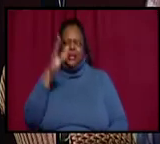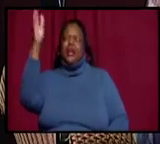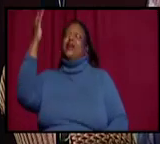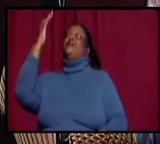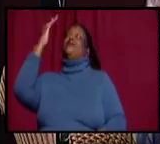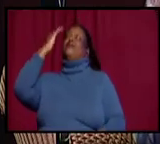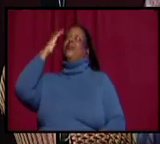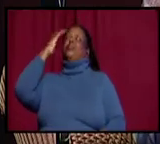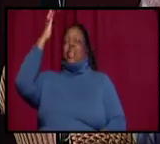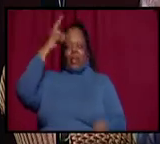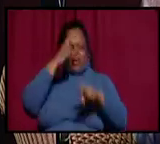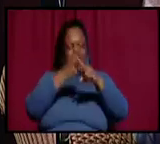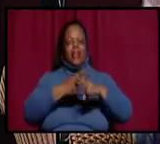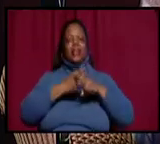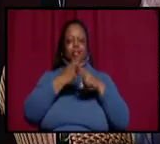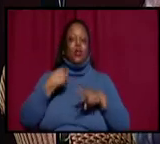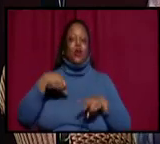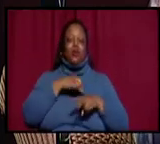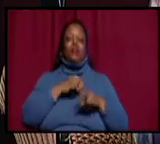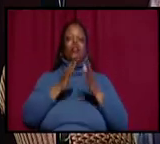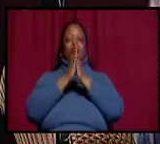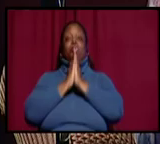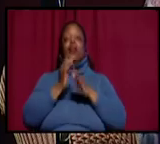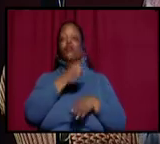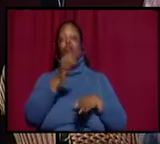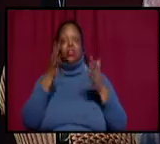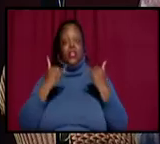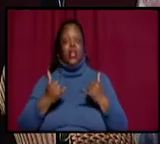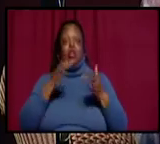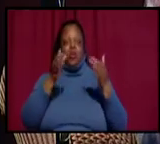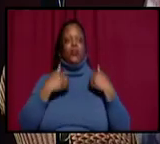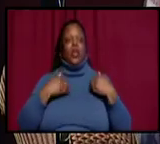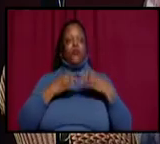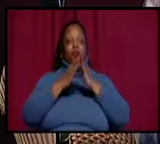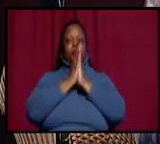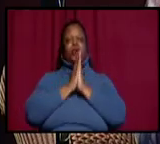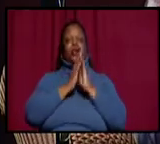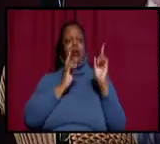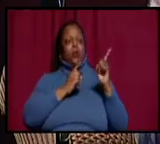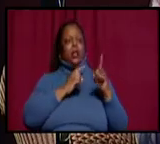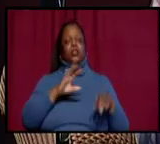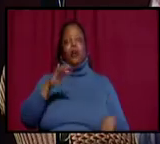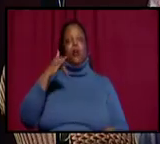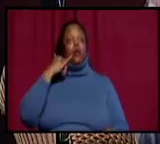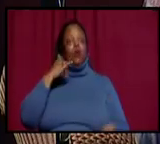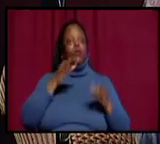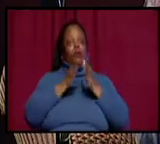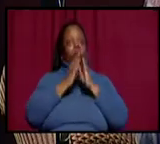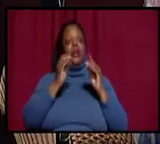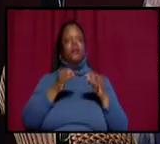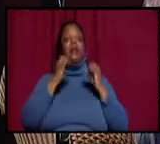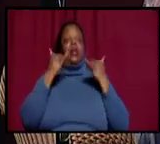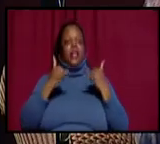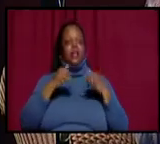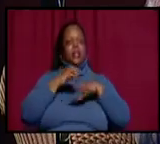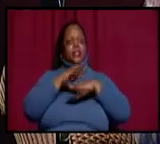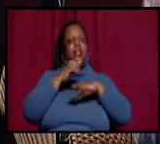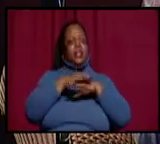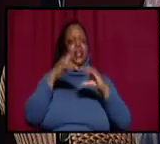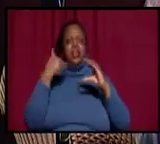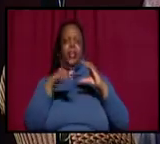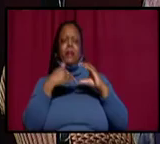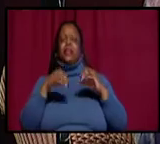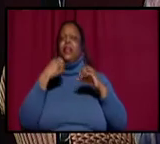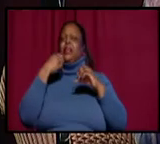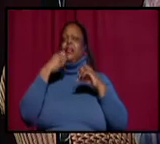knows, and he cares. And we're going to pray for you tonight. If you have prayer requests, you can call the prayer line, send an email, send